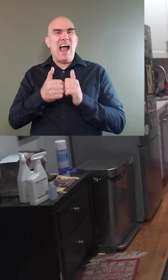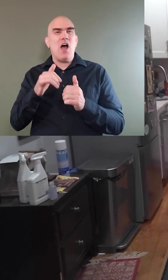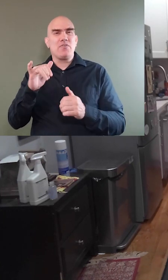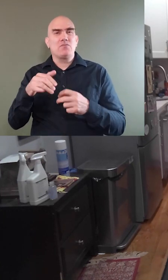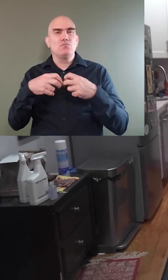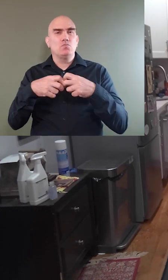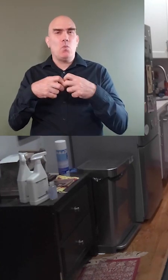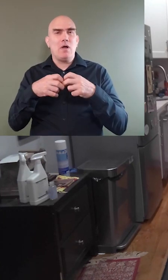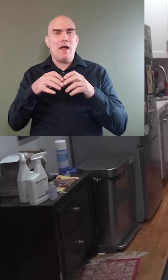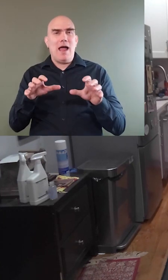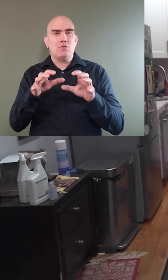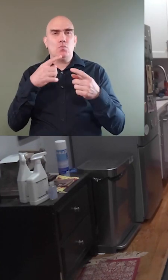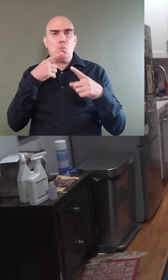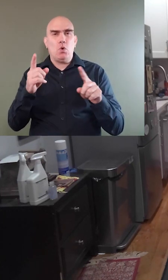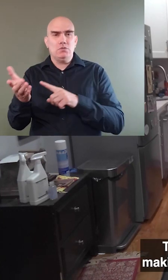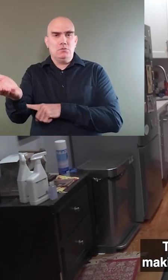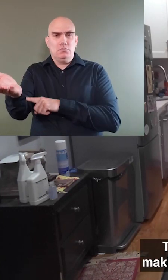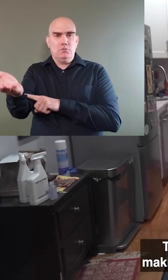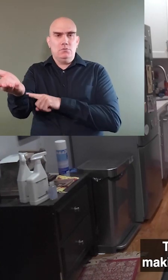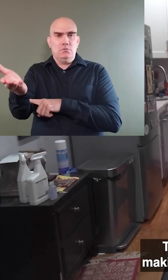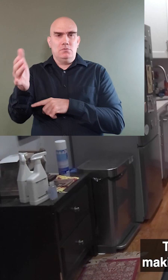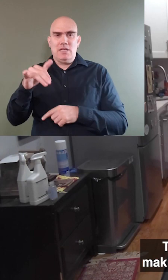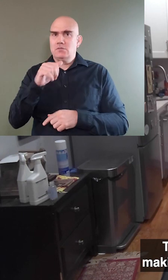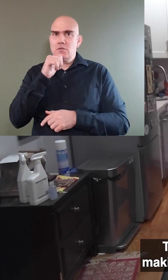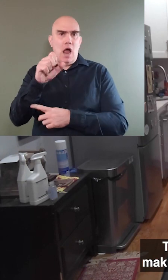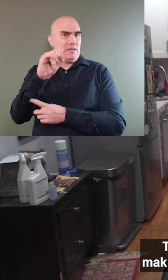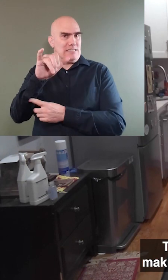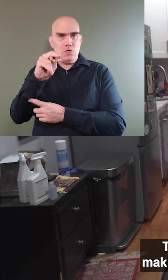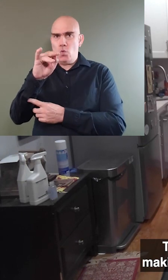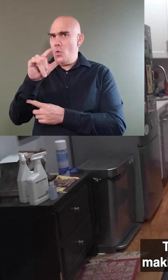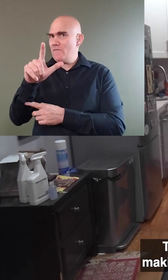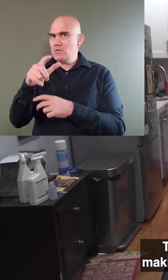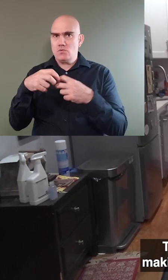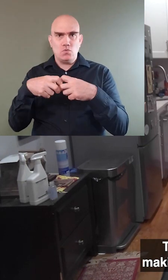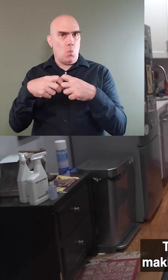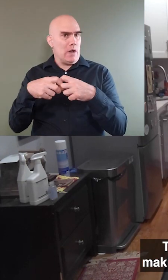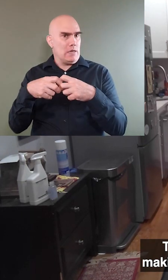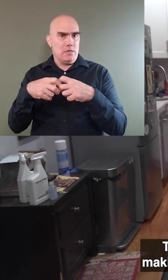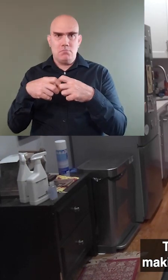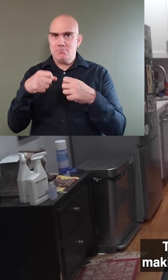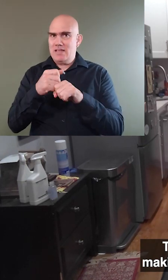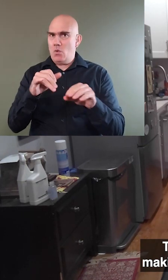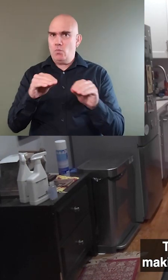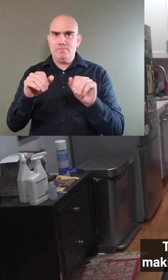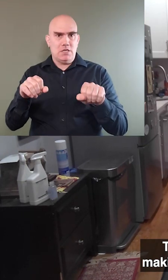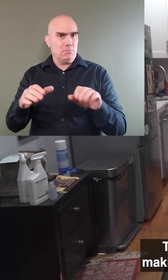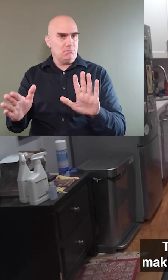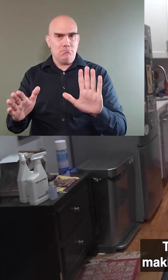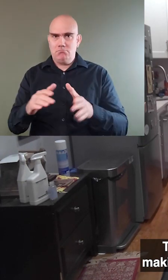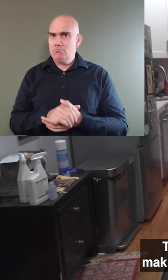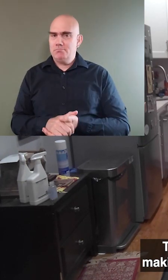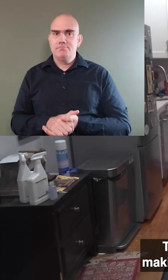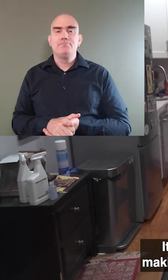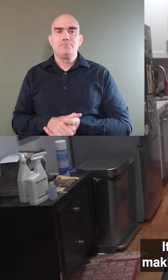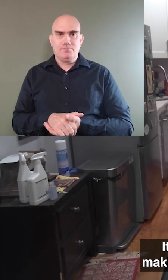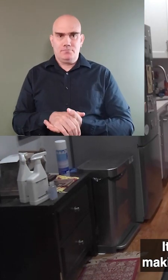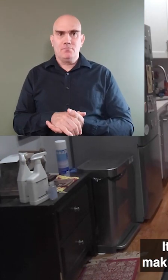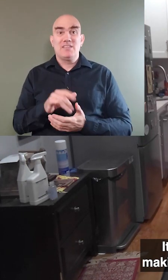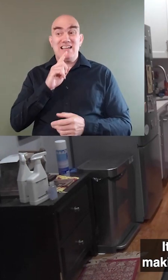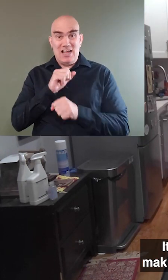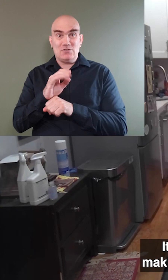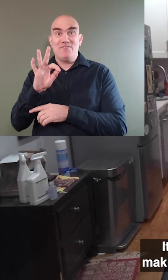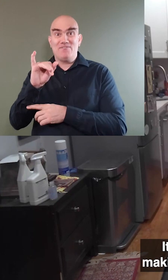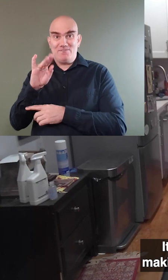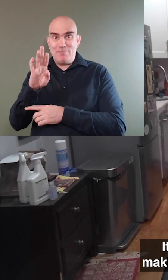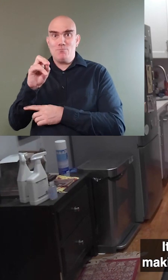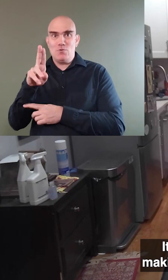how that joint action works. That's not a synovial joint making that movement possible. It's actually